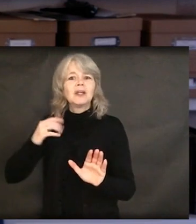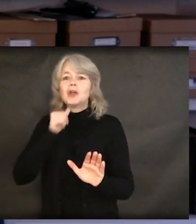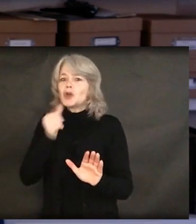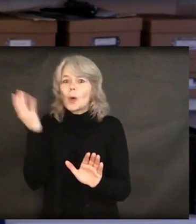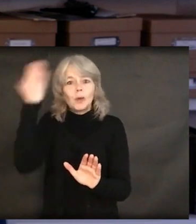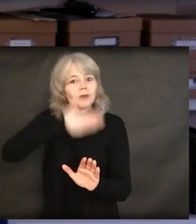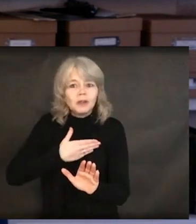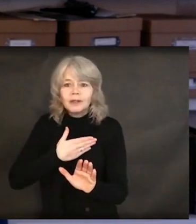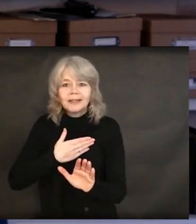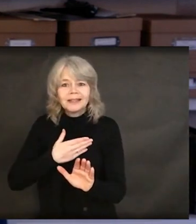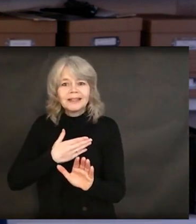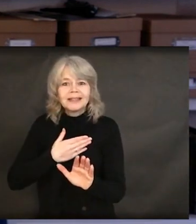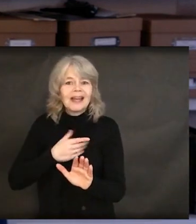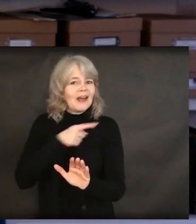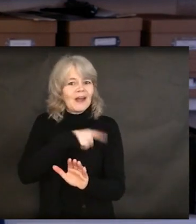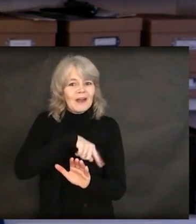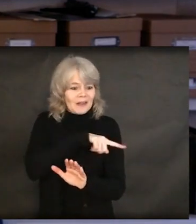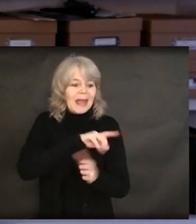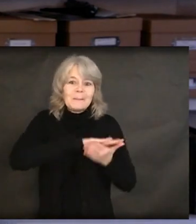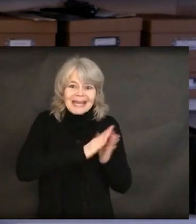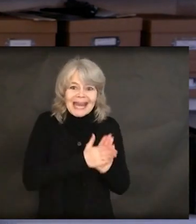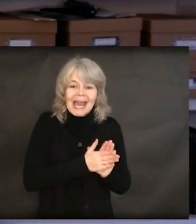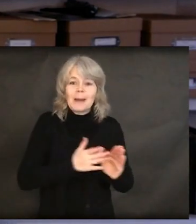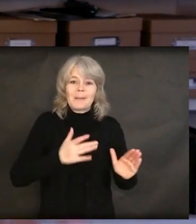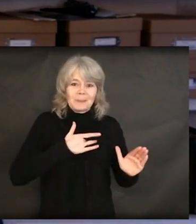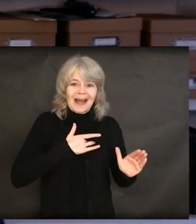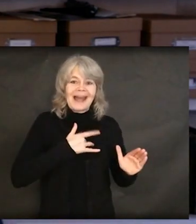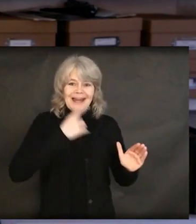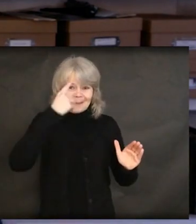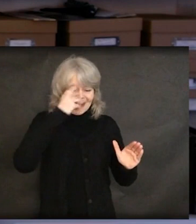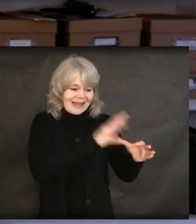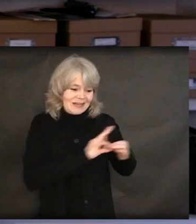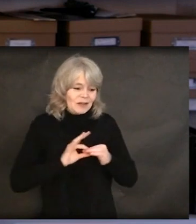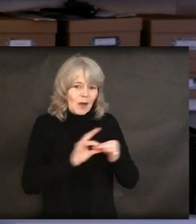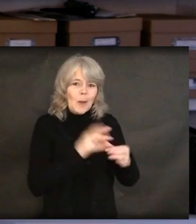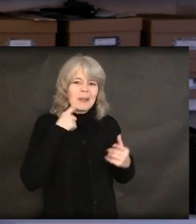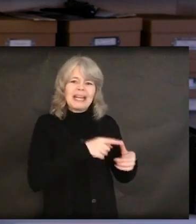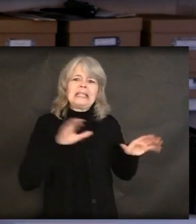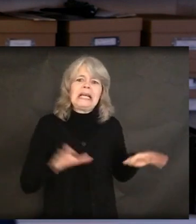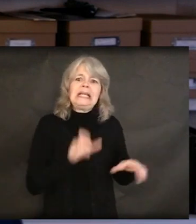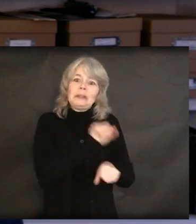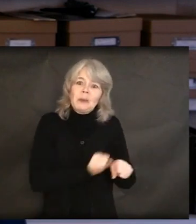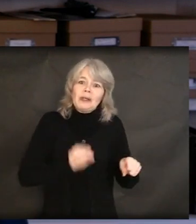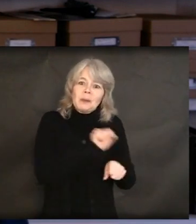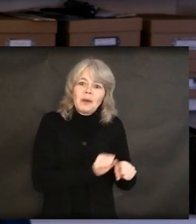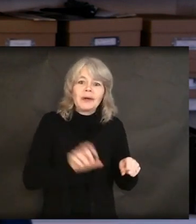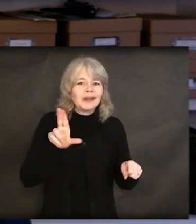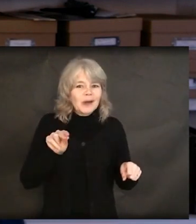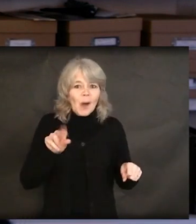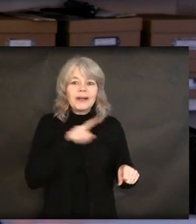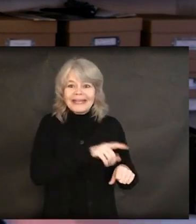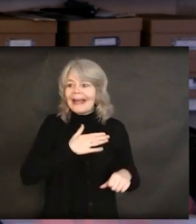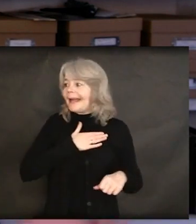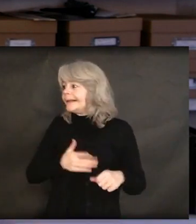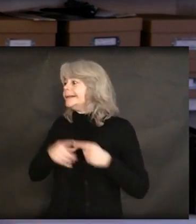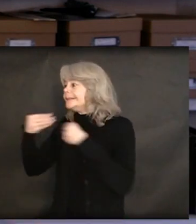miss this. They were not of one heart and soul because they tried really hard. They did not sell their possessions because